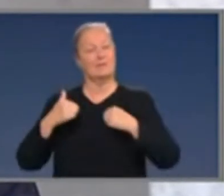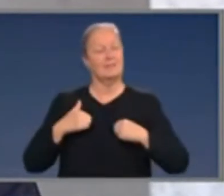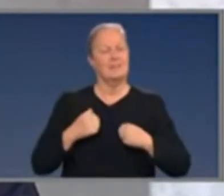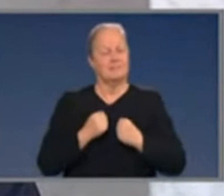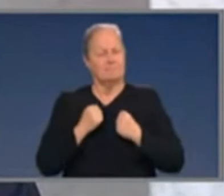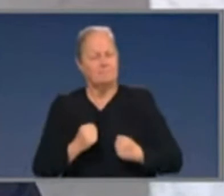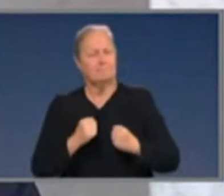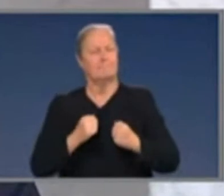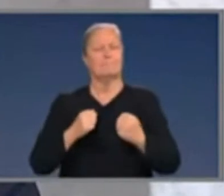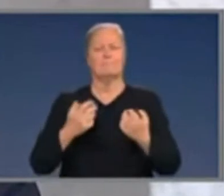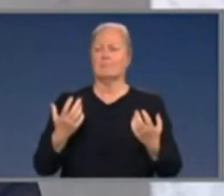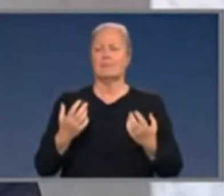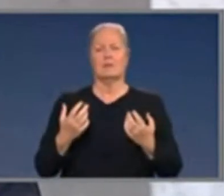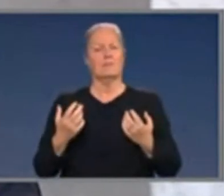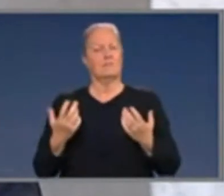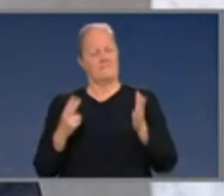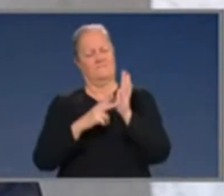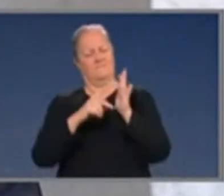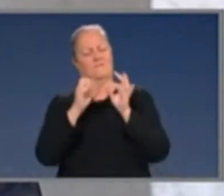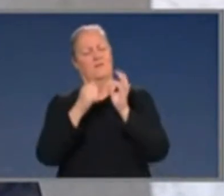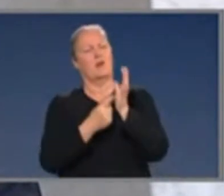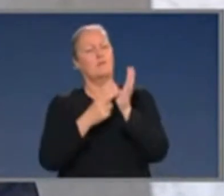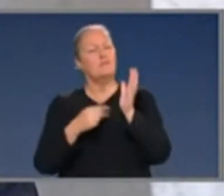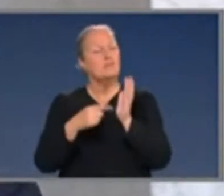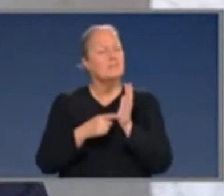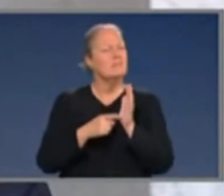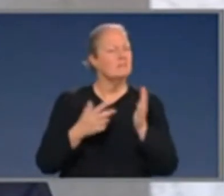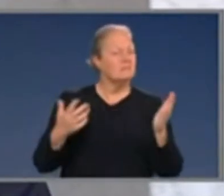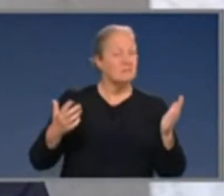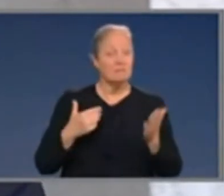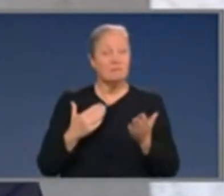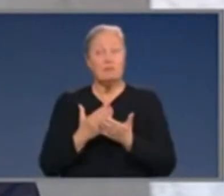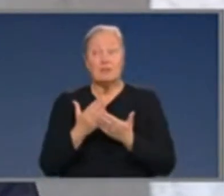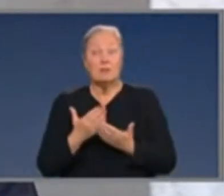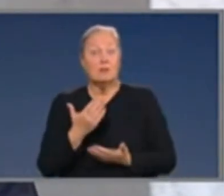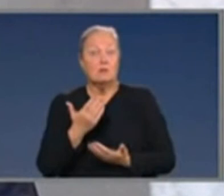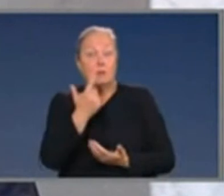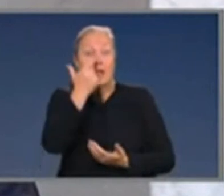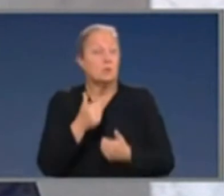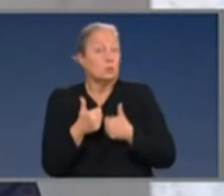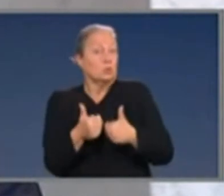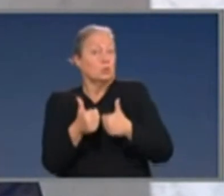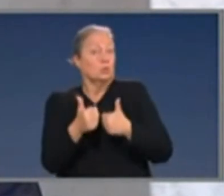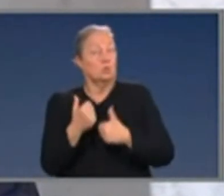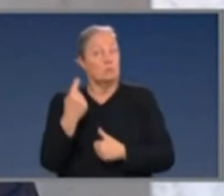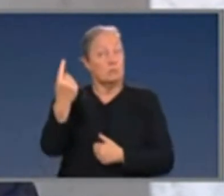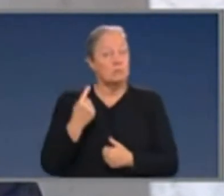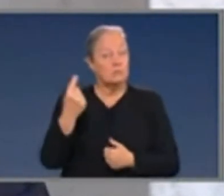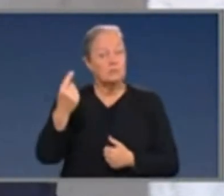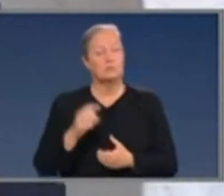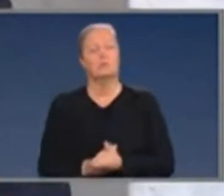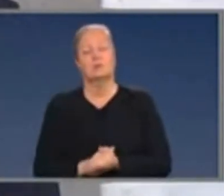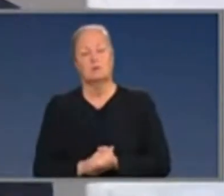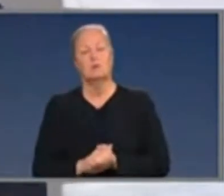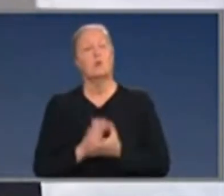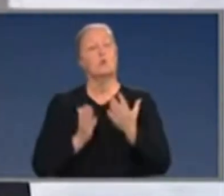vibrant, liberal democracies, and thank God for that. And that means that in the season